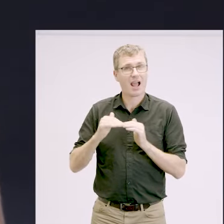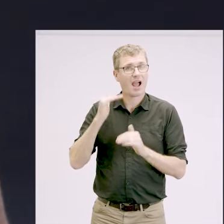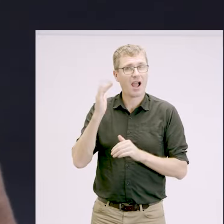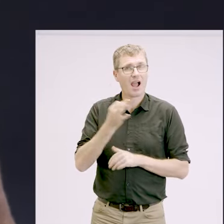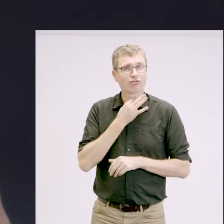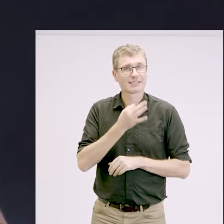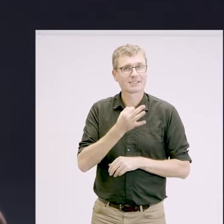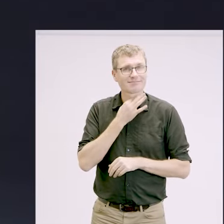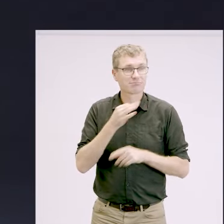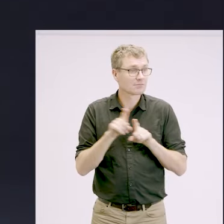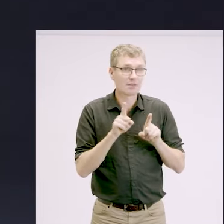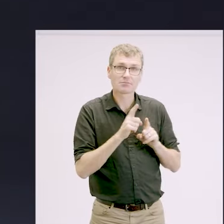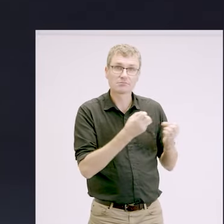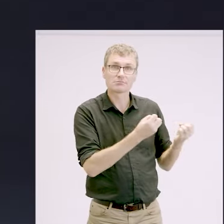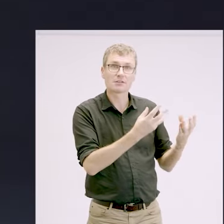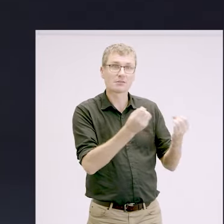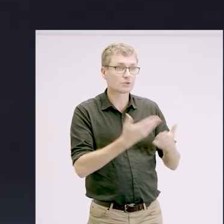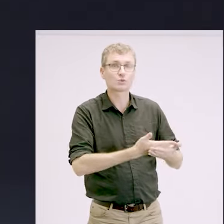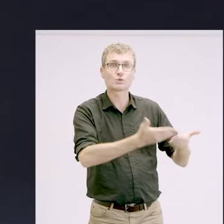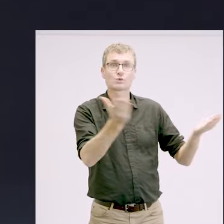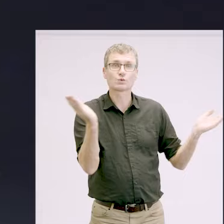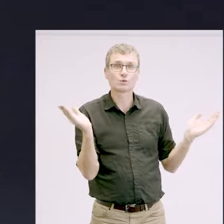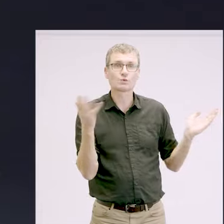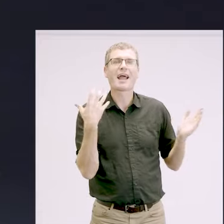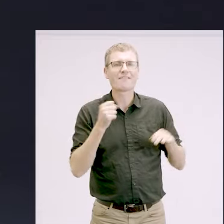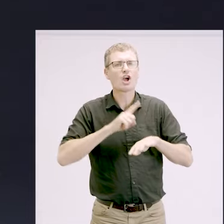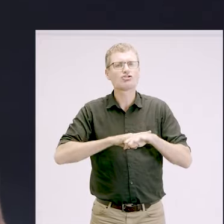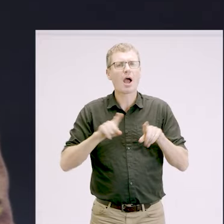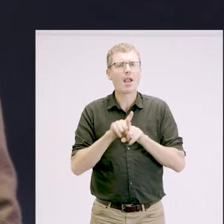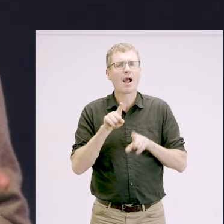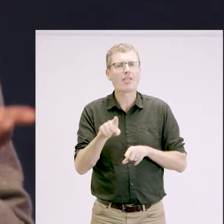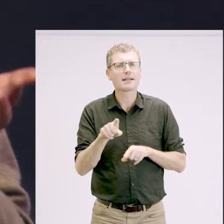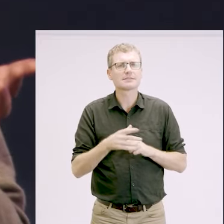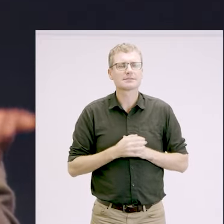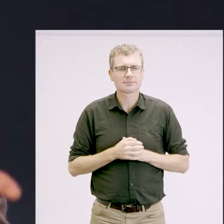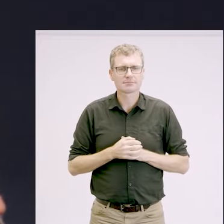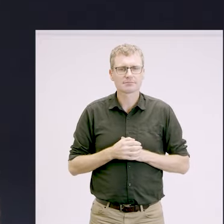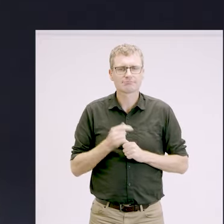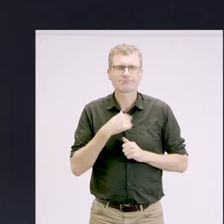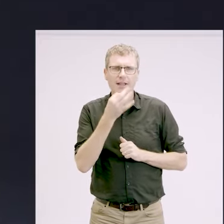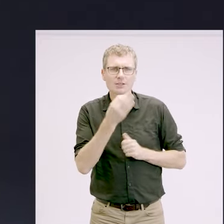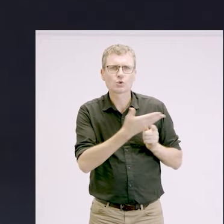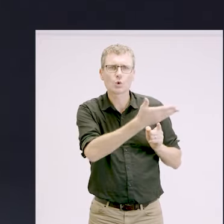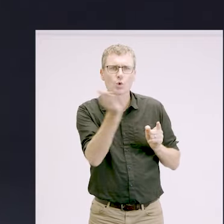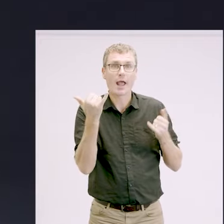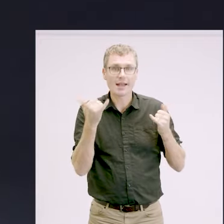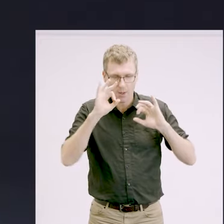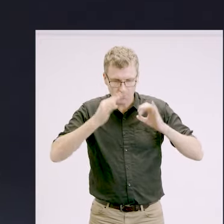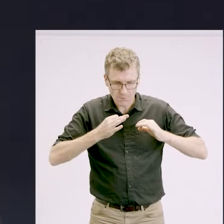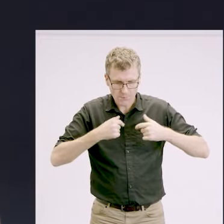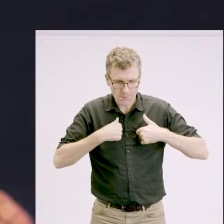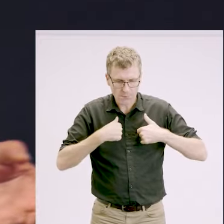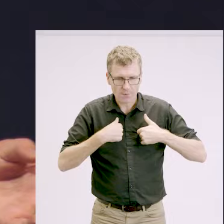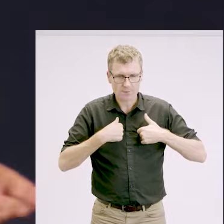The stakes are pretty high. I think there are moments like this in each of our lives. And I would just encourage you, even now, just to consider, where